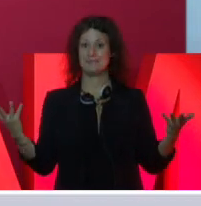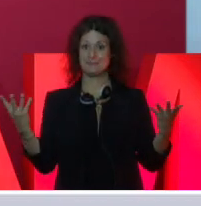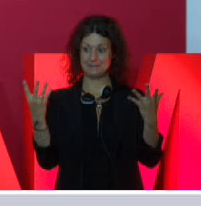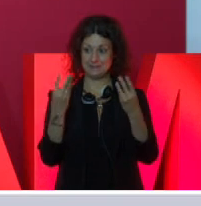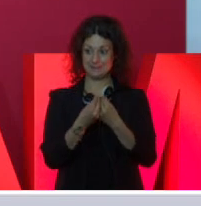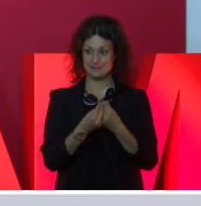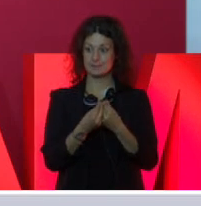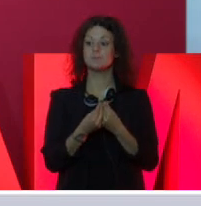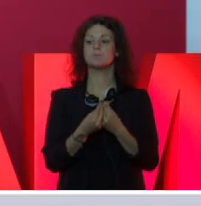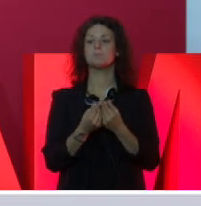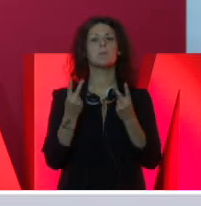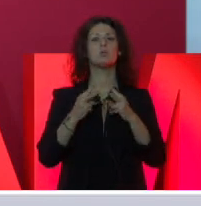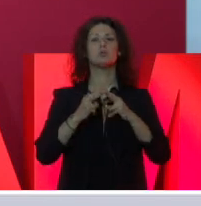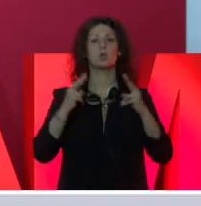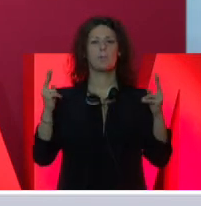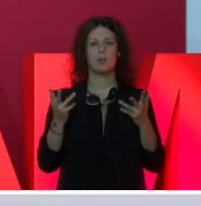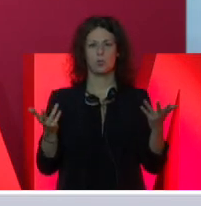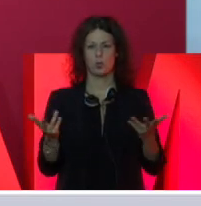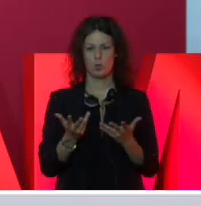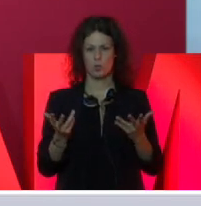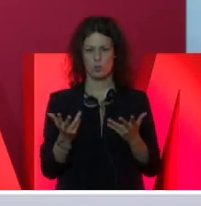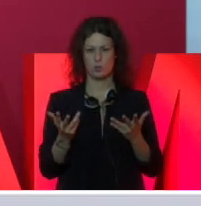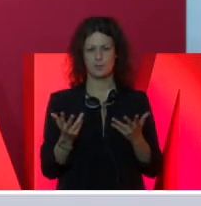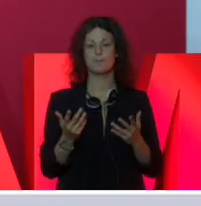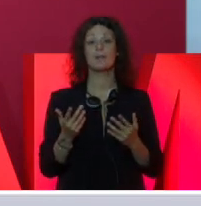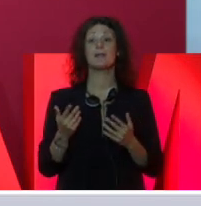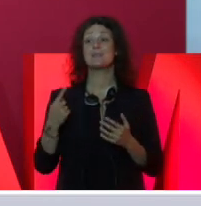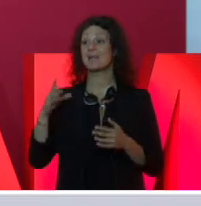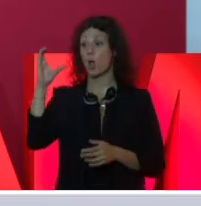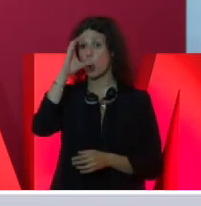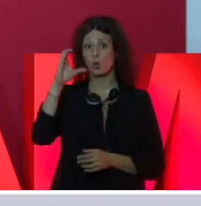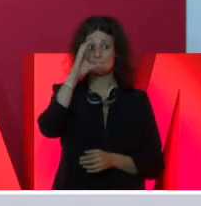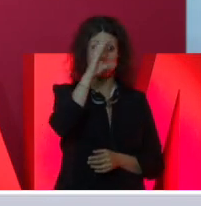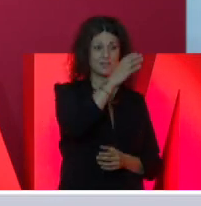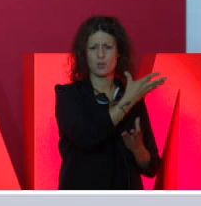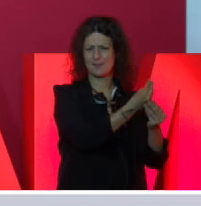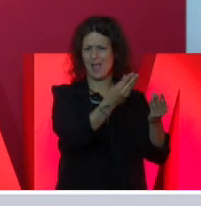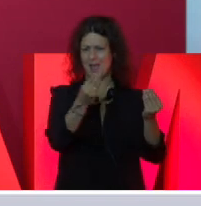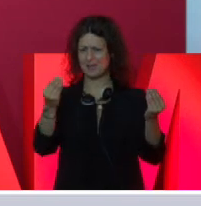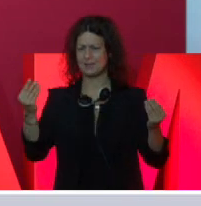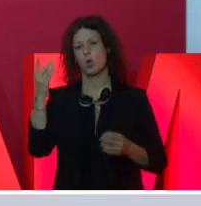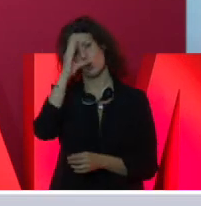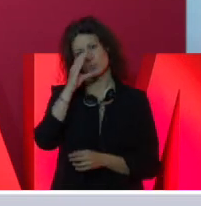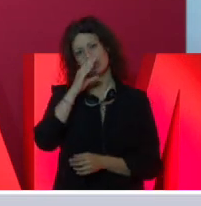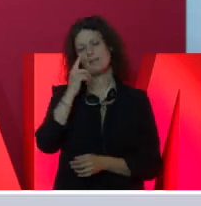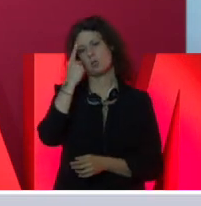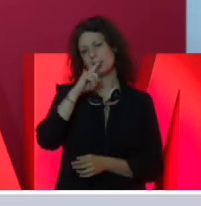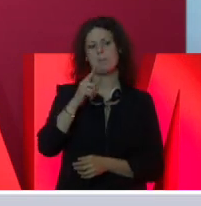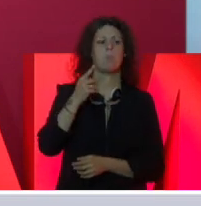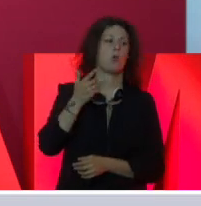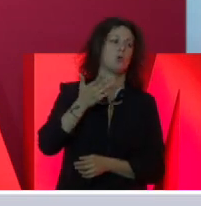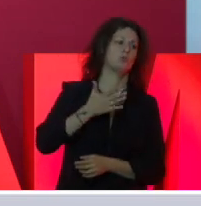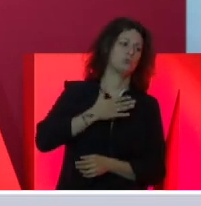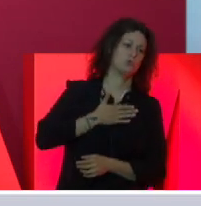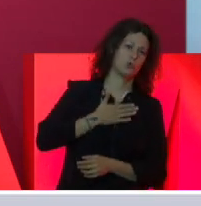a sufficiently large number of observations, not only of an objective nature, but also contextual, as Laszlo